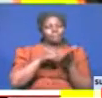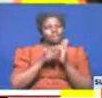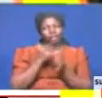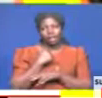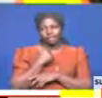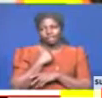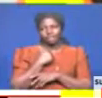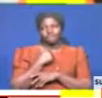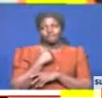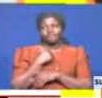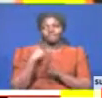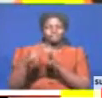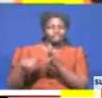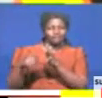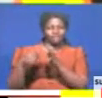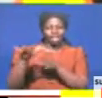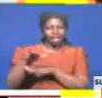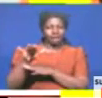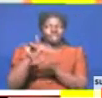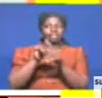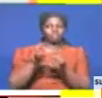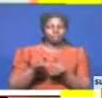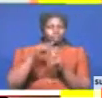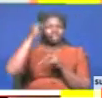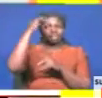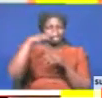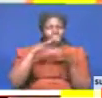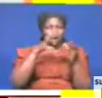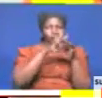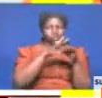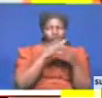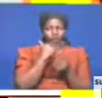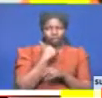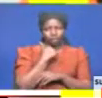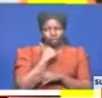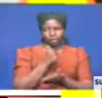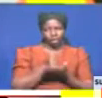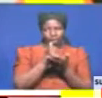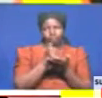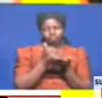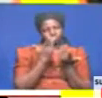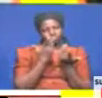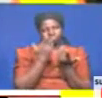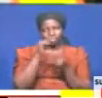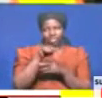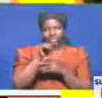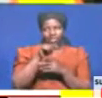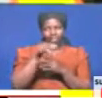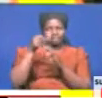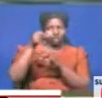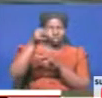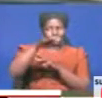water, all the also electrical connections to have the functionality to guarantee the functionality of the future city